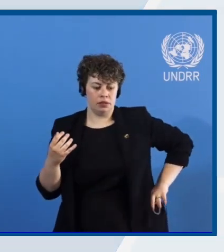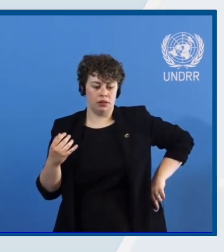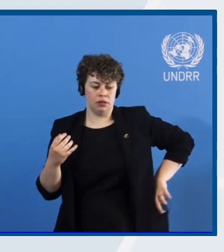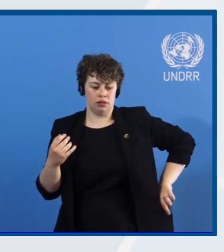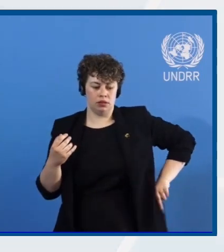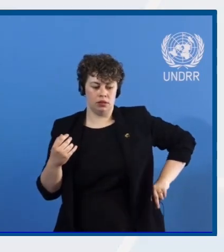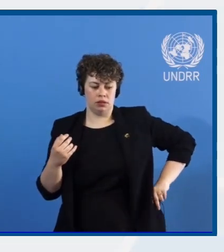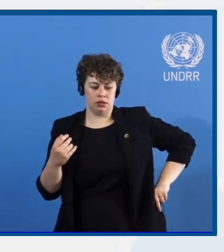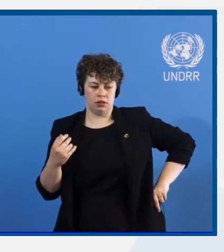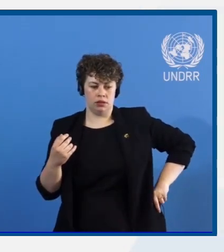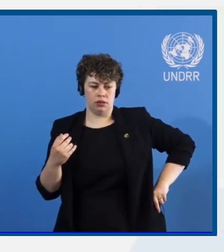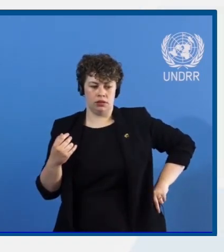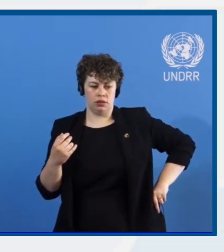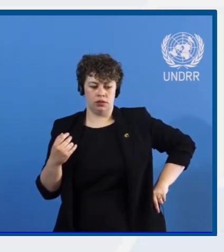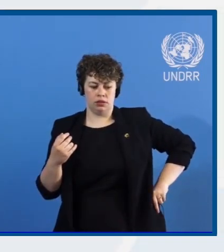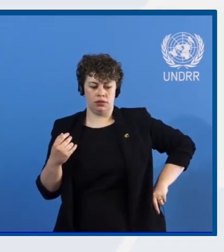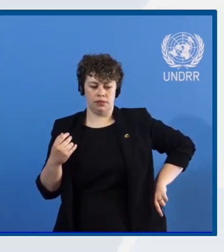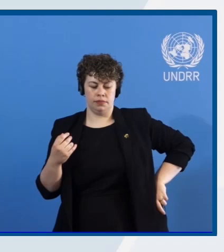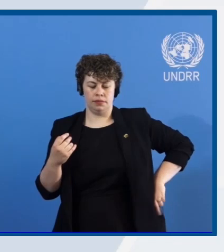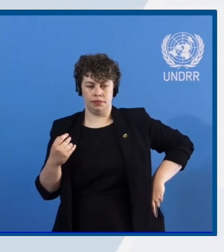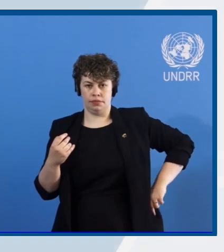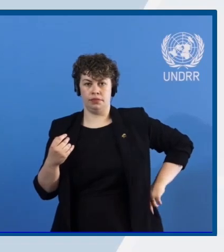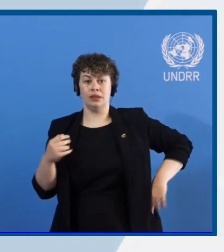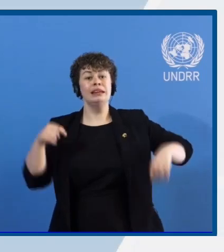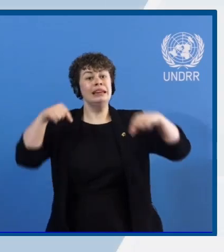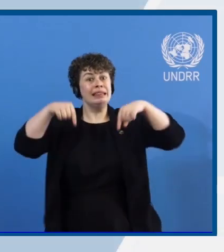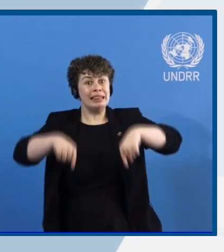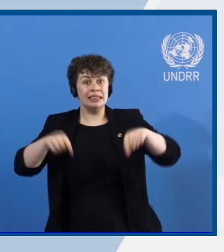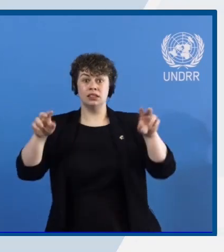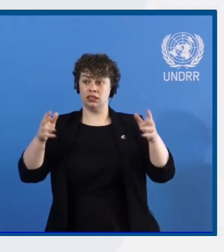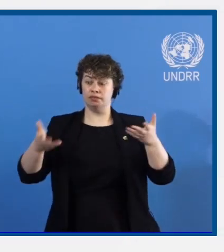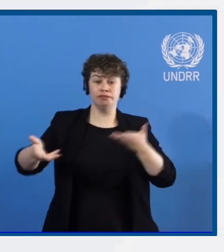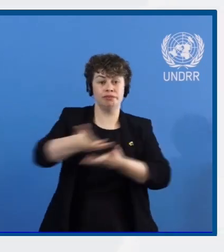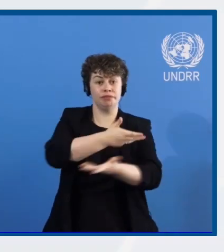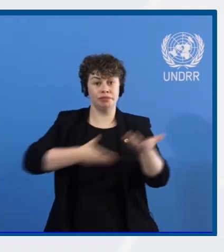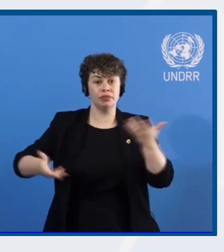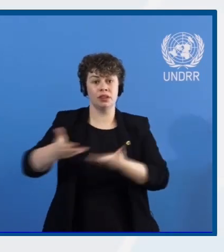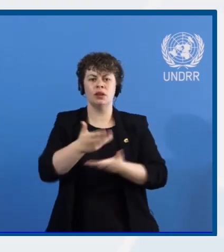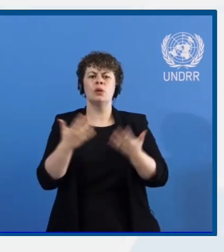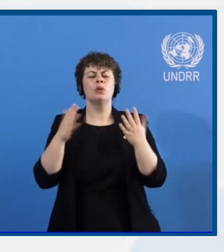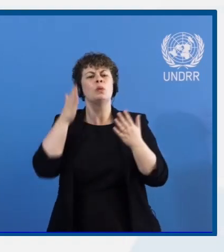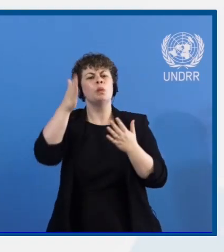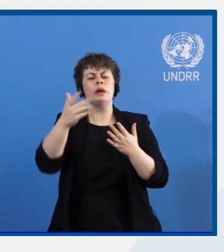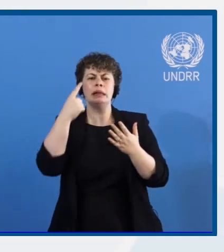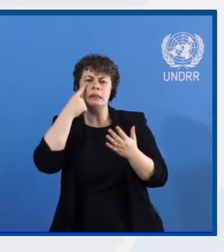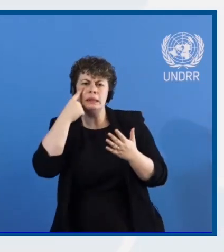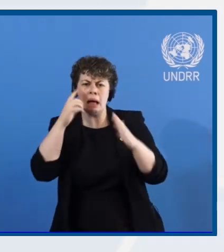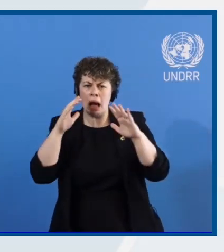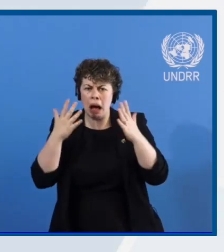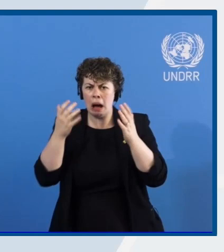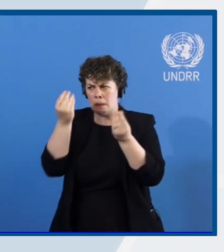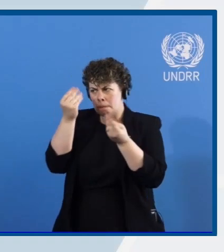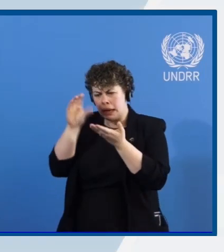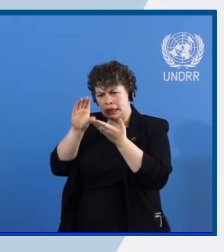disaster risk. And this session will consider if and how to embed disaster risk in decision making.